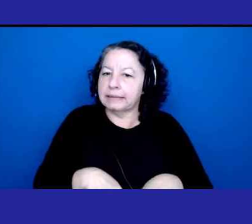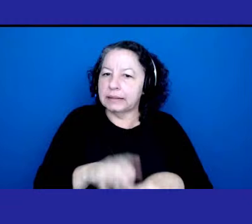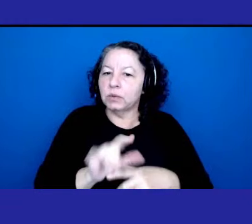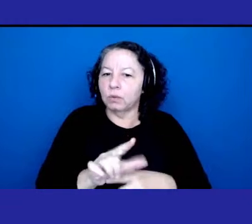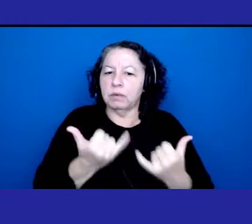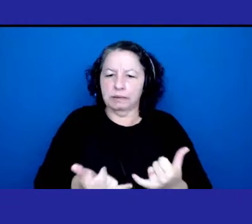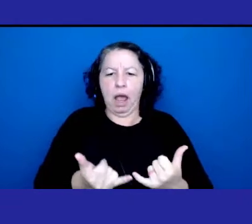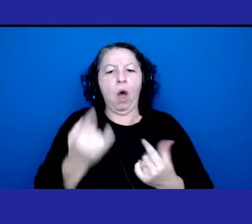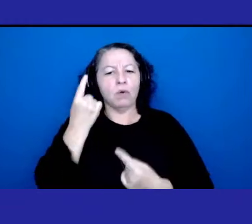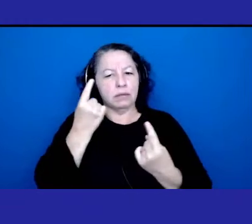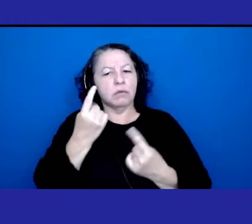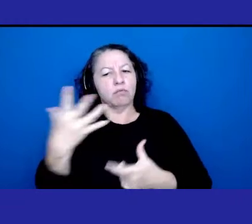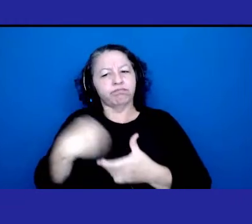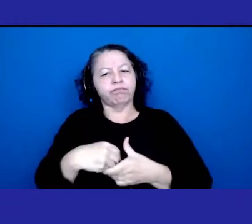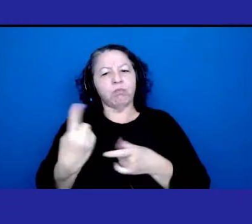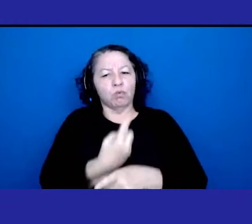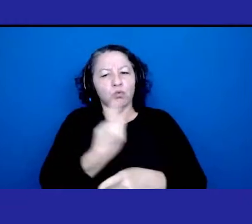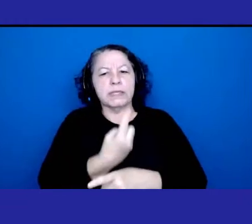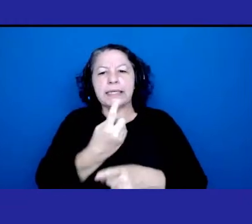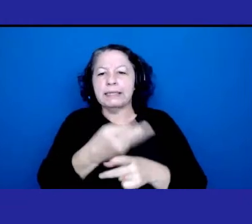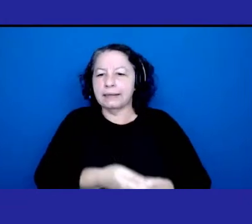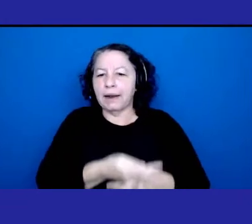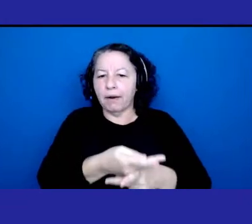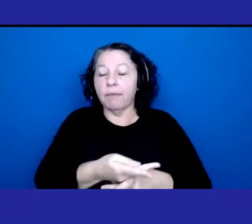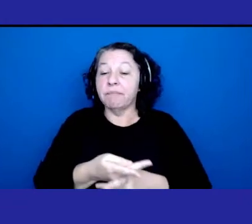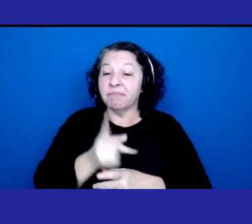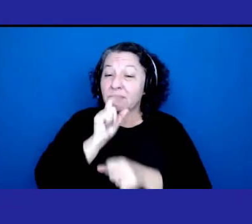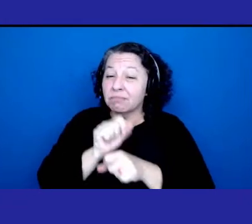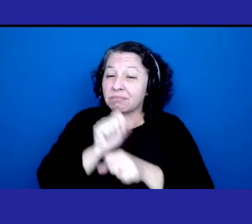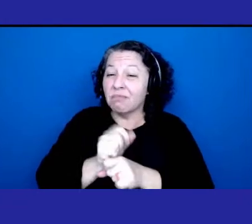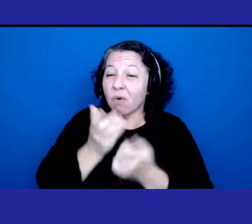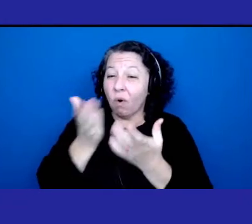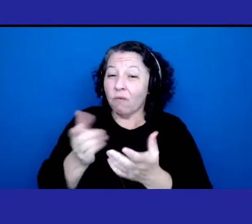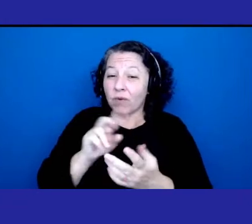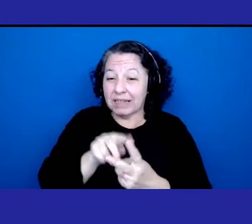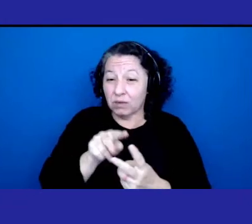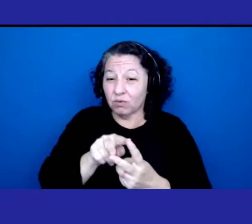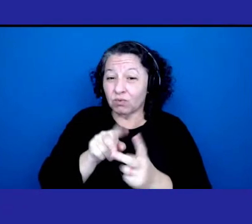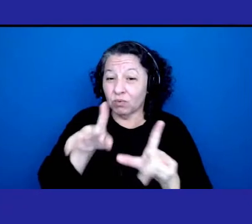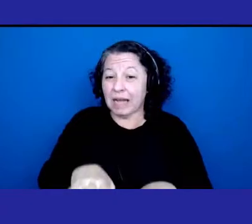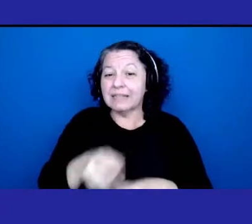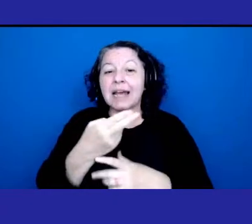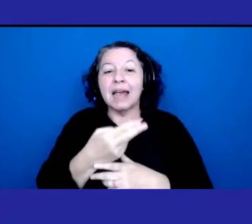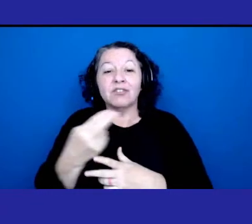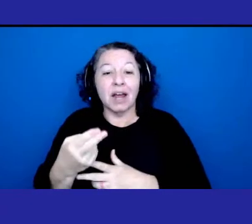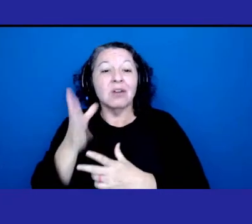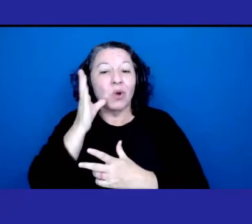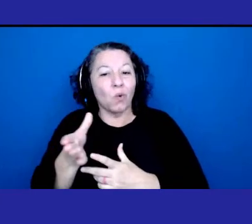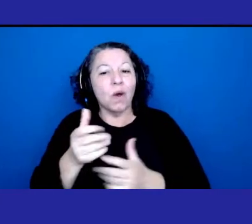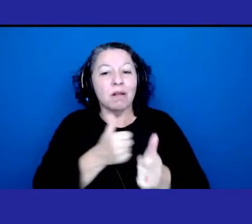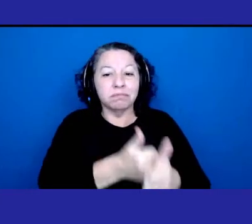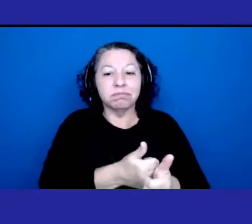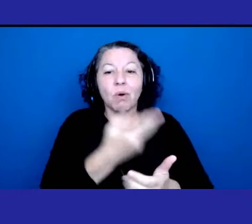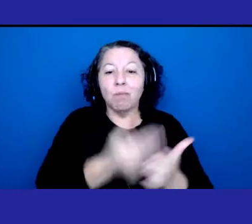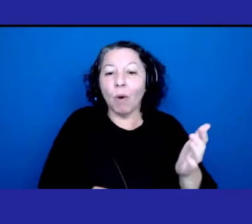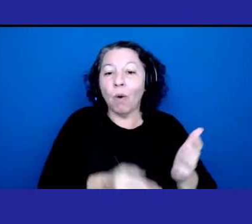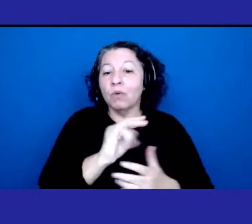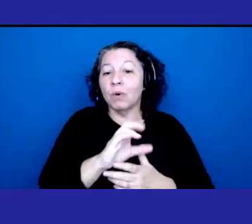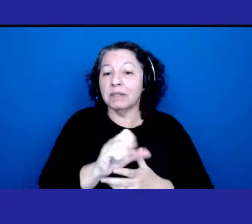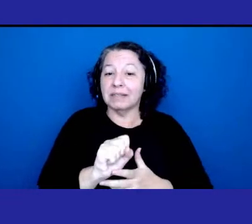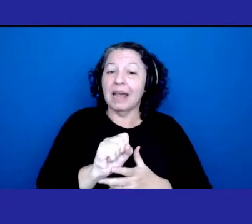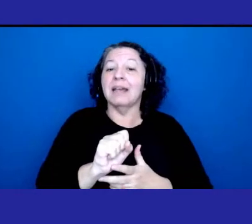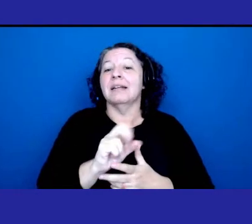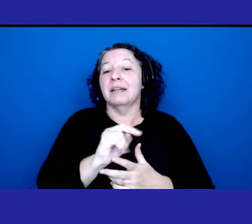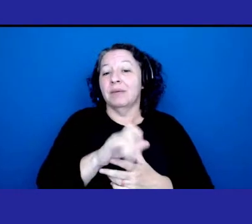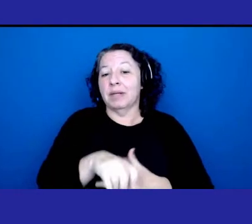care. In fact, by offering these tests, H&H aligns with both the New York State Department of Health